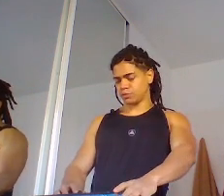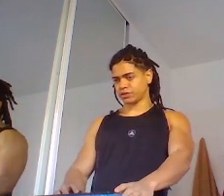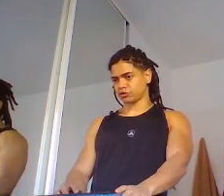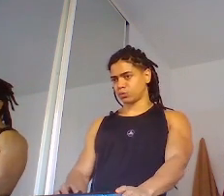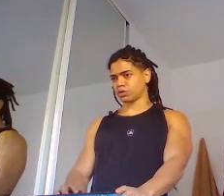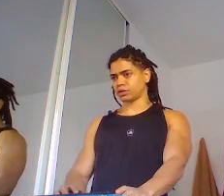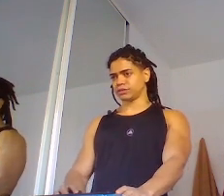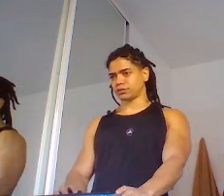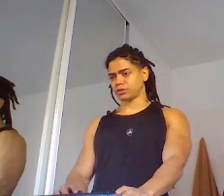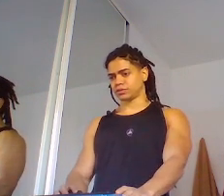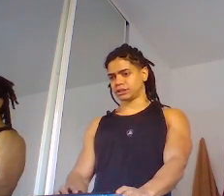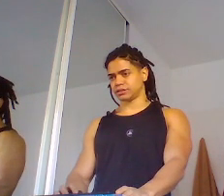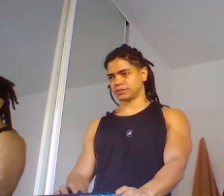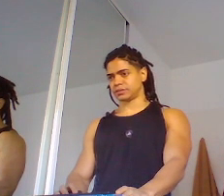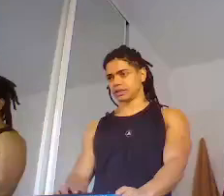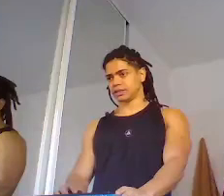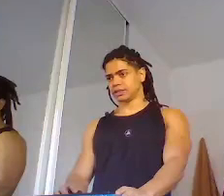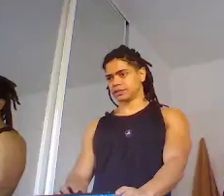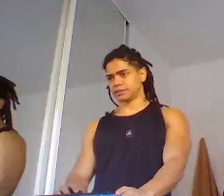Okay, investor warnings from